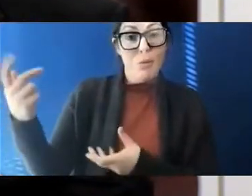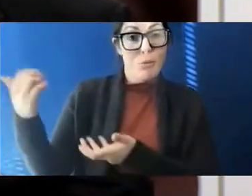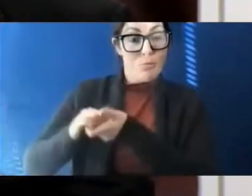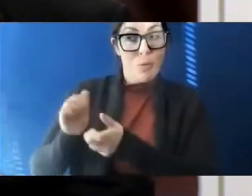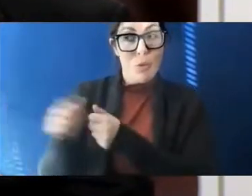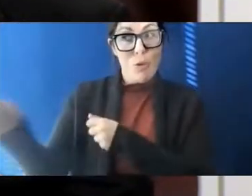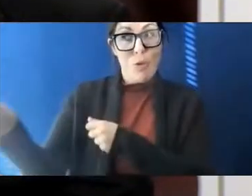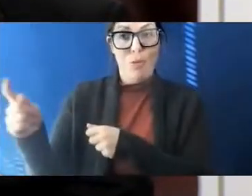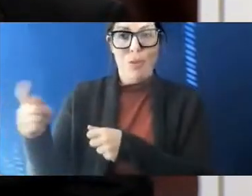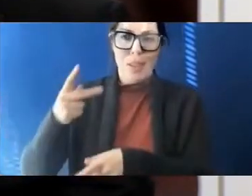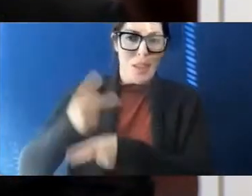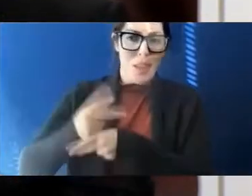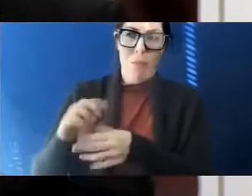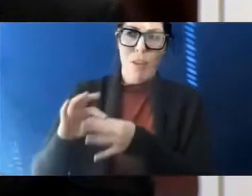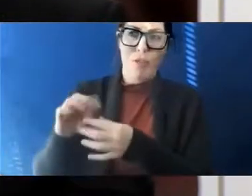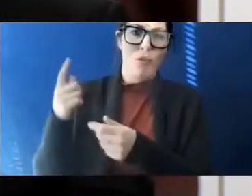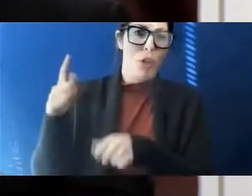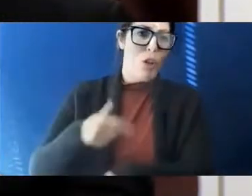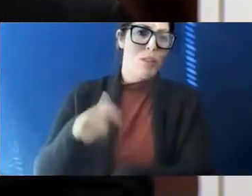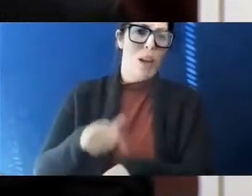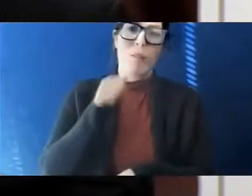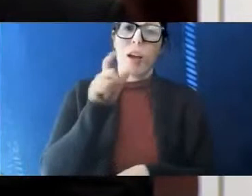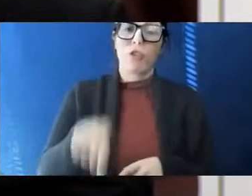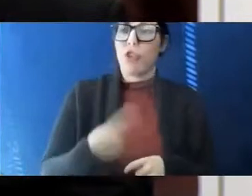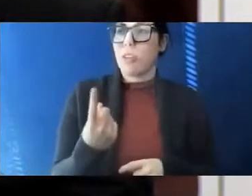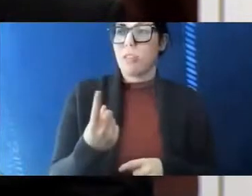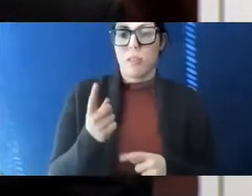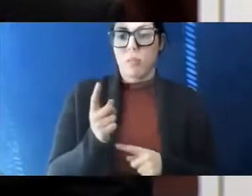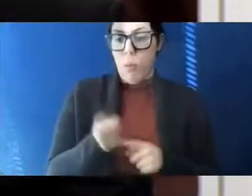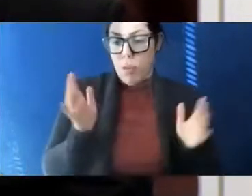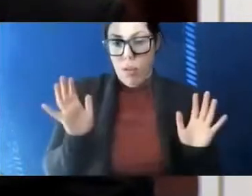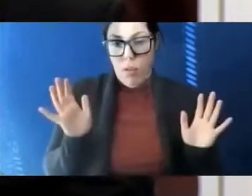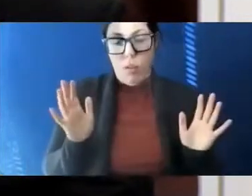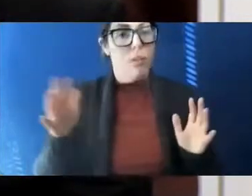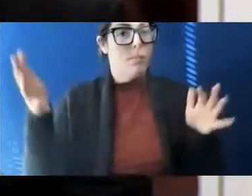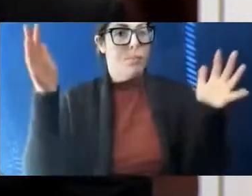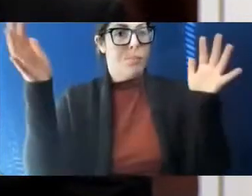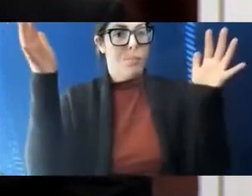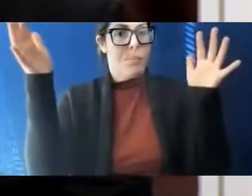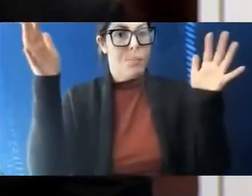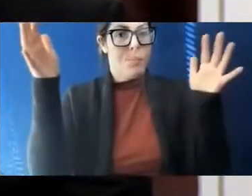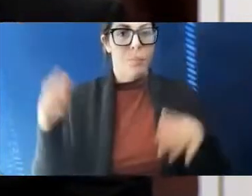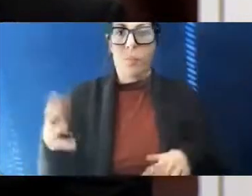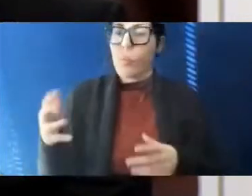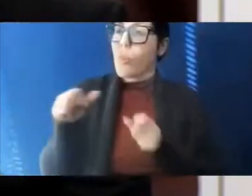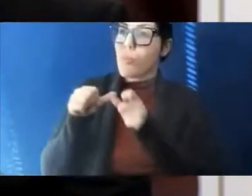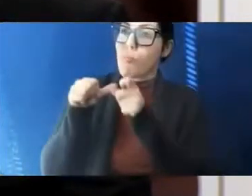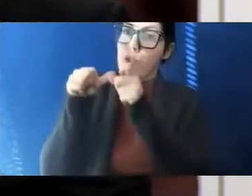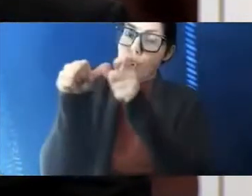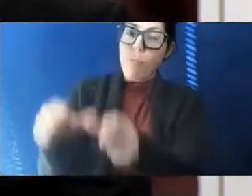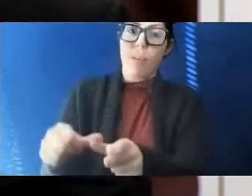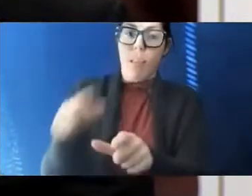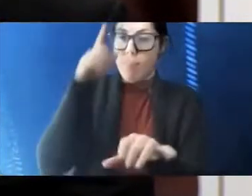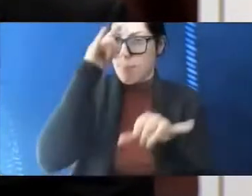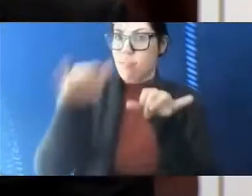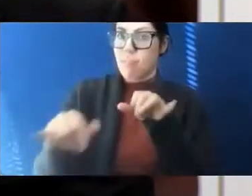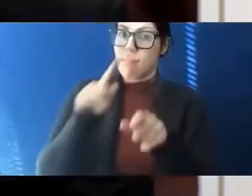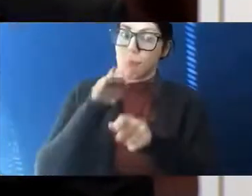time. It's not just a picture moment, it should be a permanent decision.